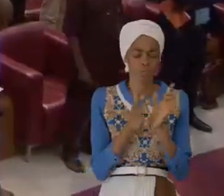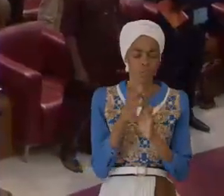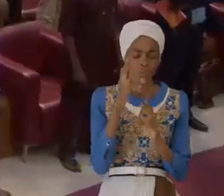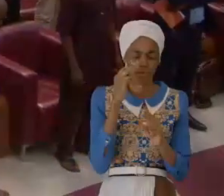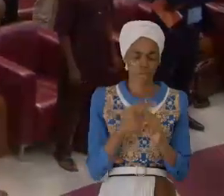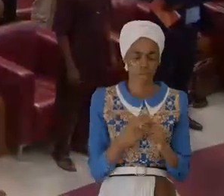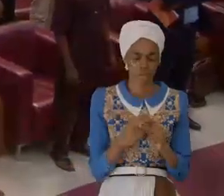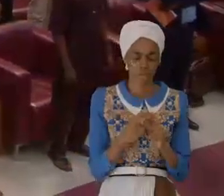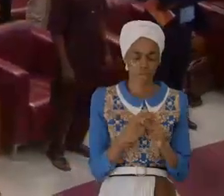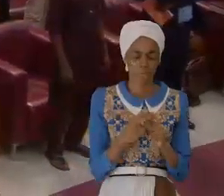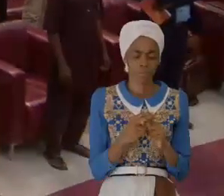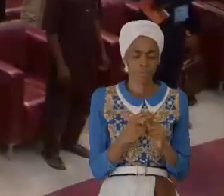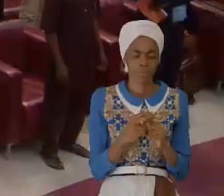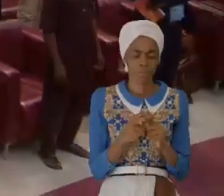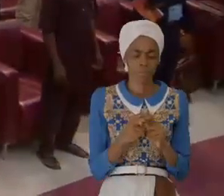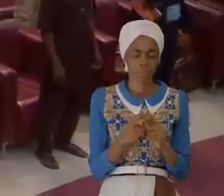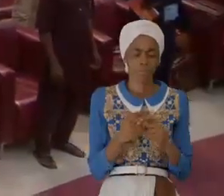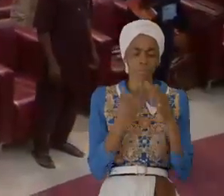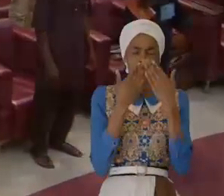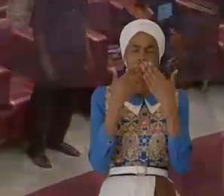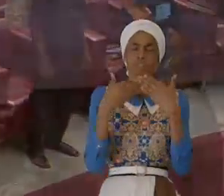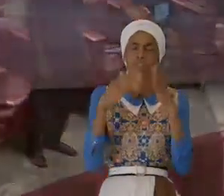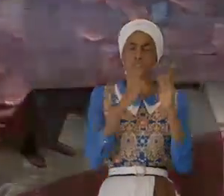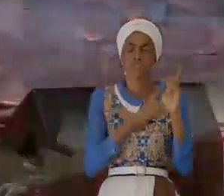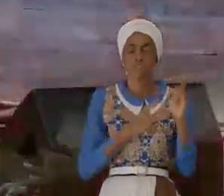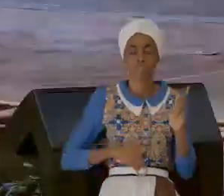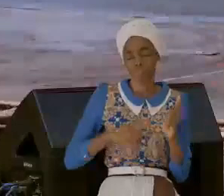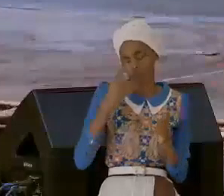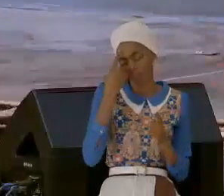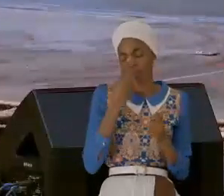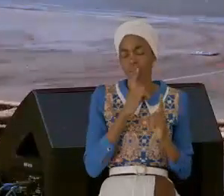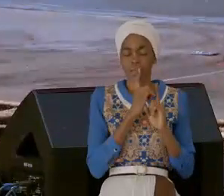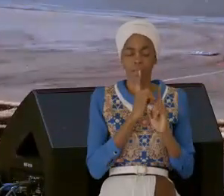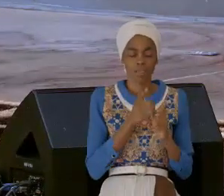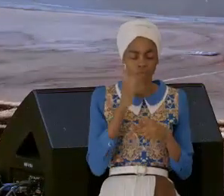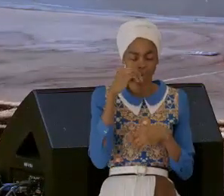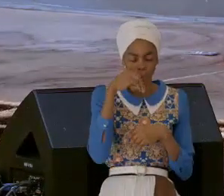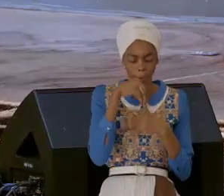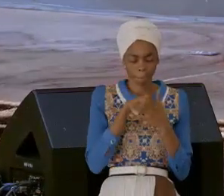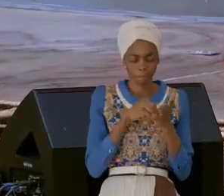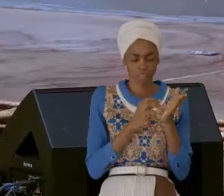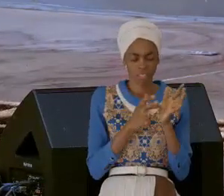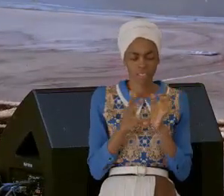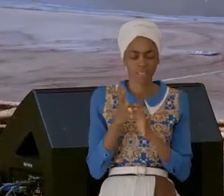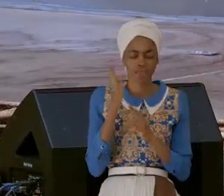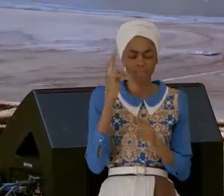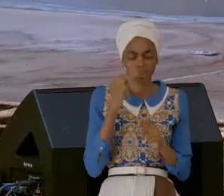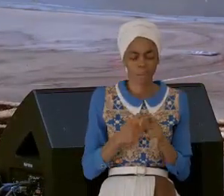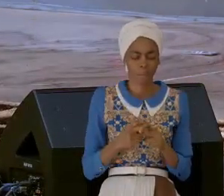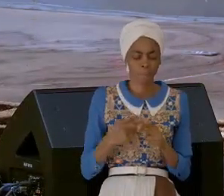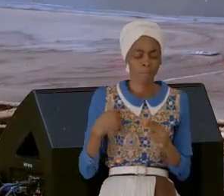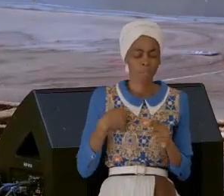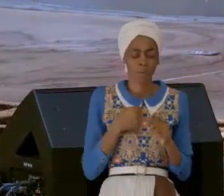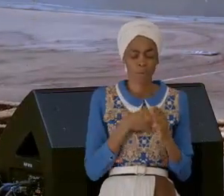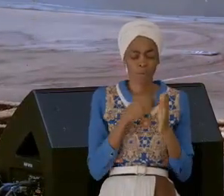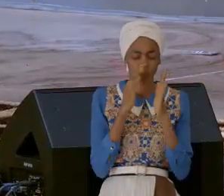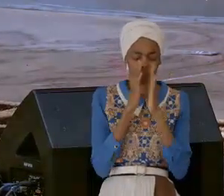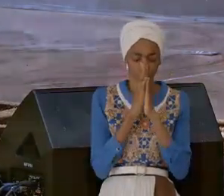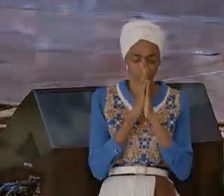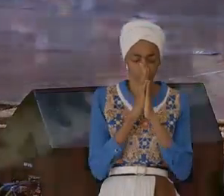Jesus' name. Thank you, Lord, for the answer. In Jesus' name we